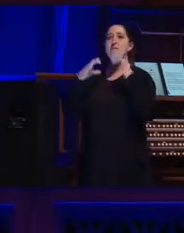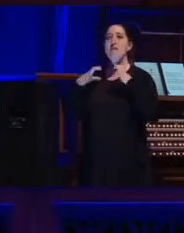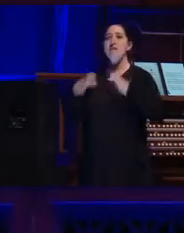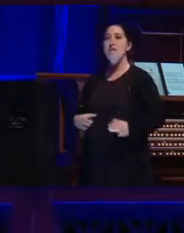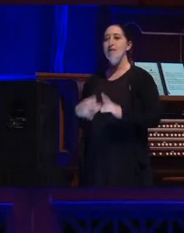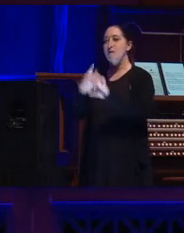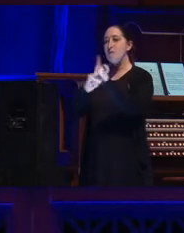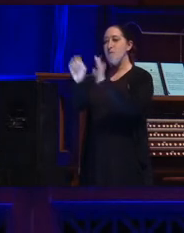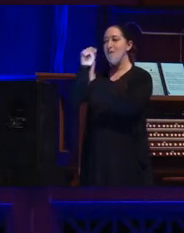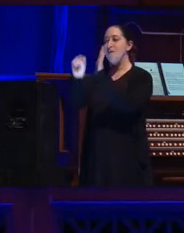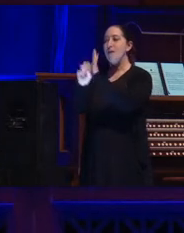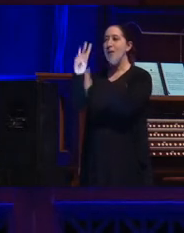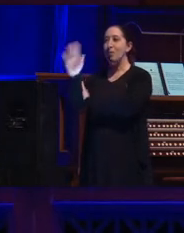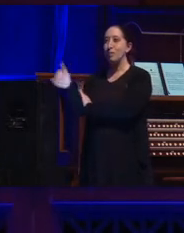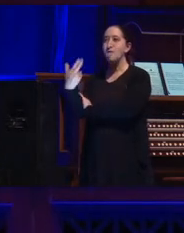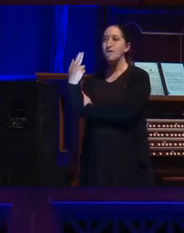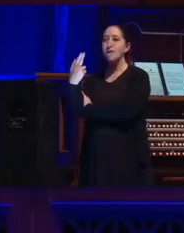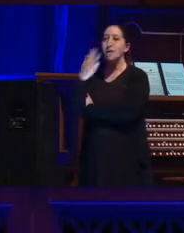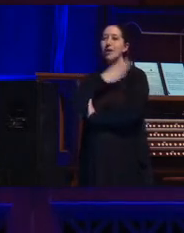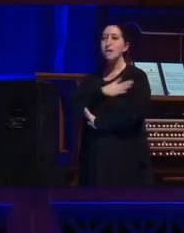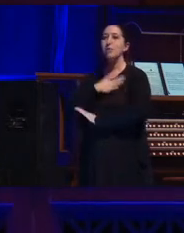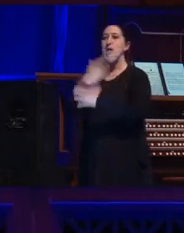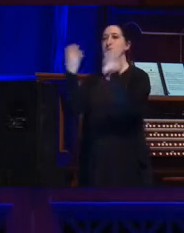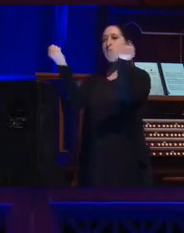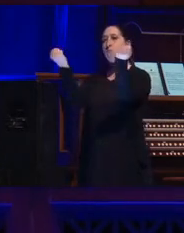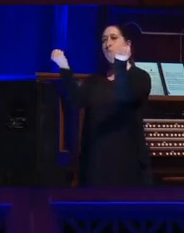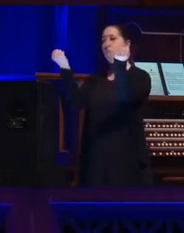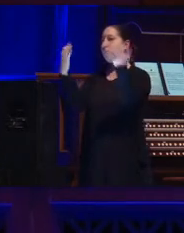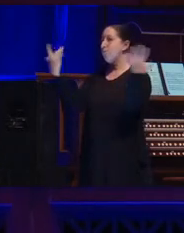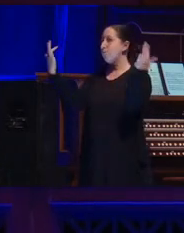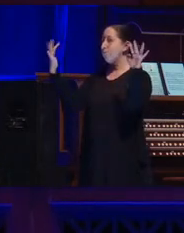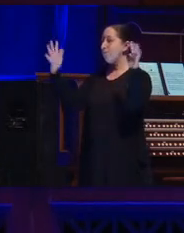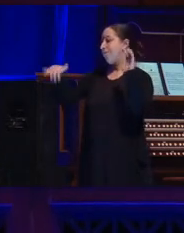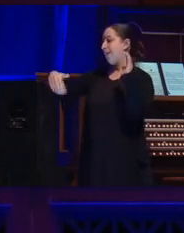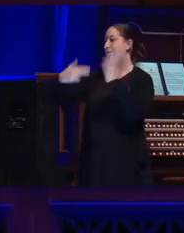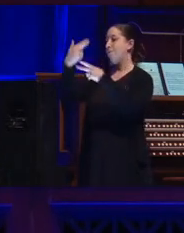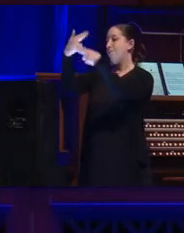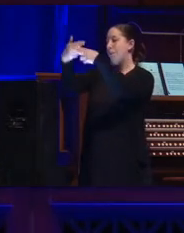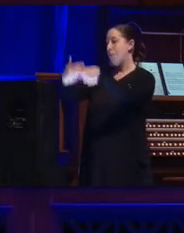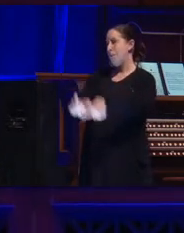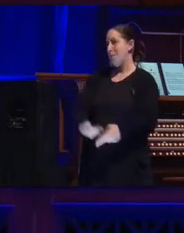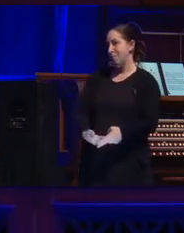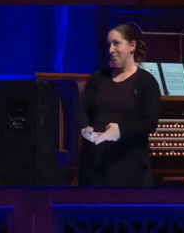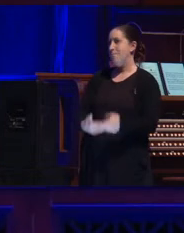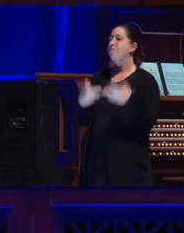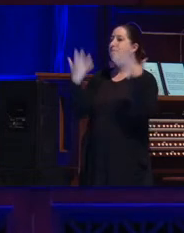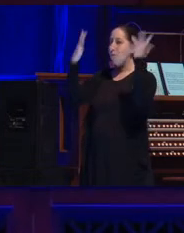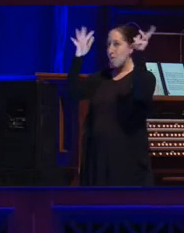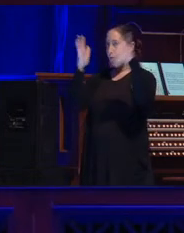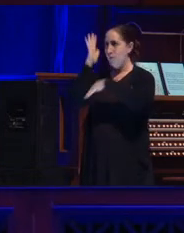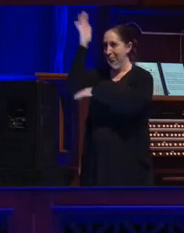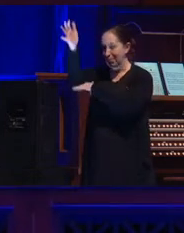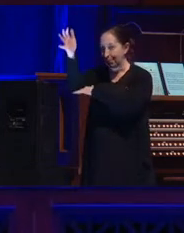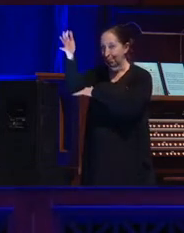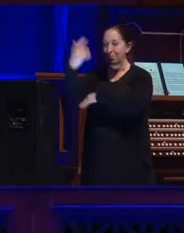state of Michigan. Please hold your applause until all regents have been recognized.